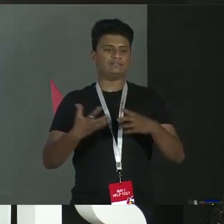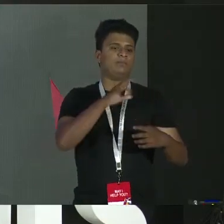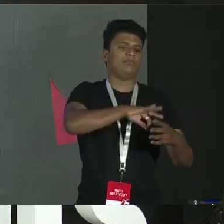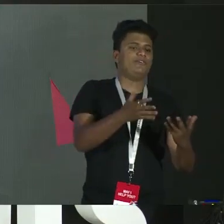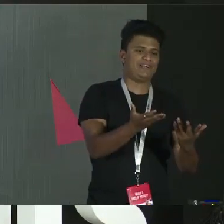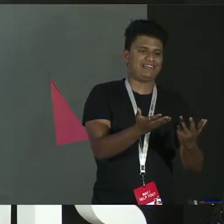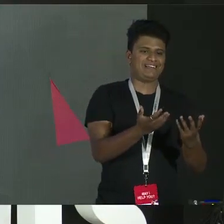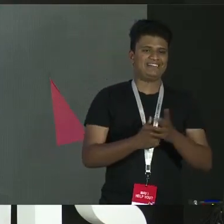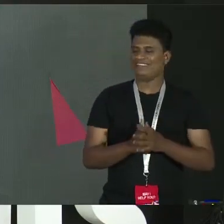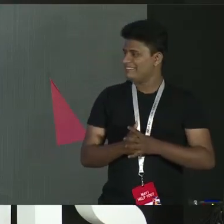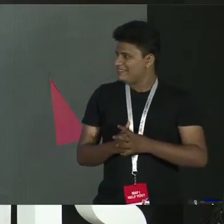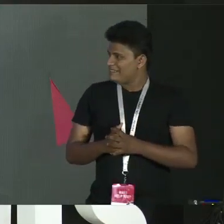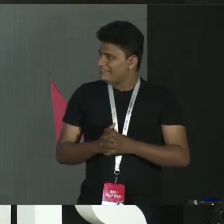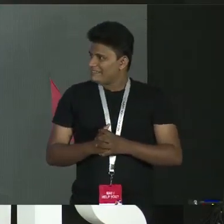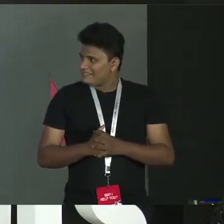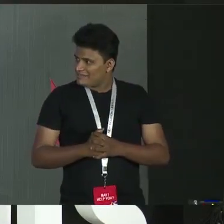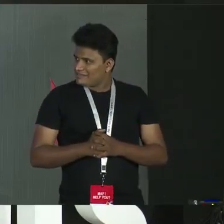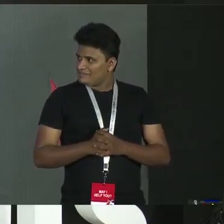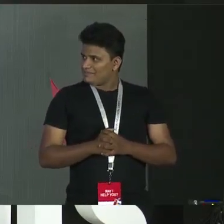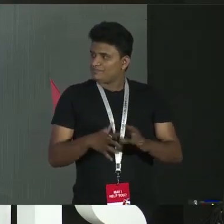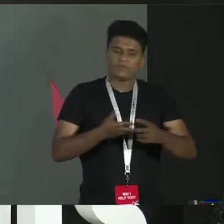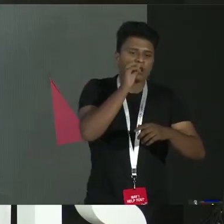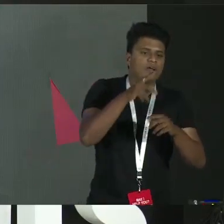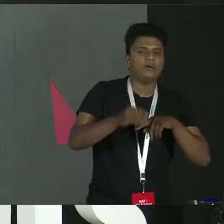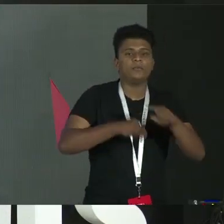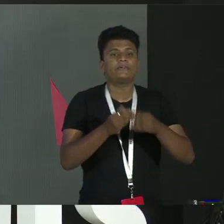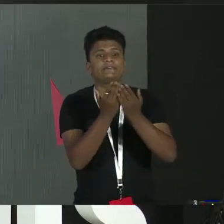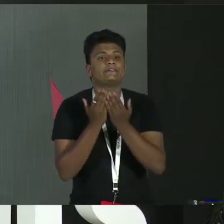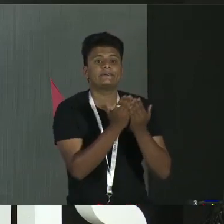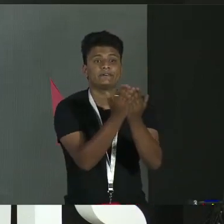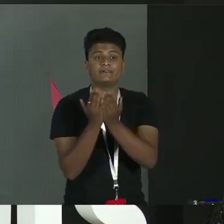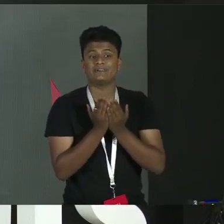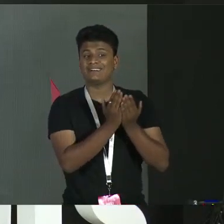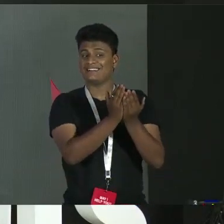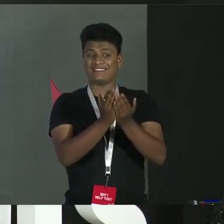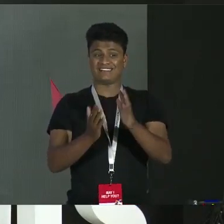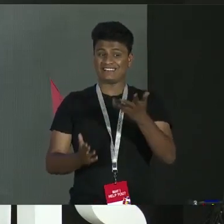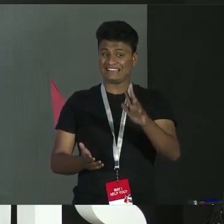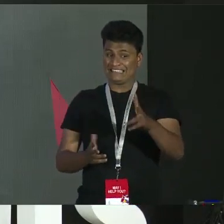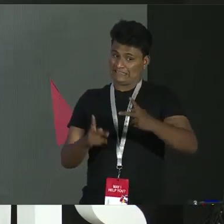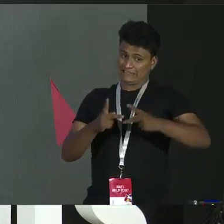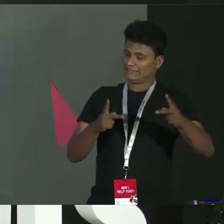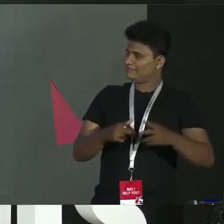So instead of talking about Harvard, I teased him about his typing.